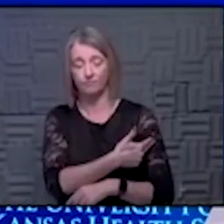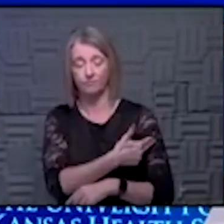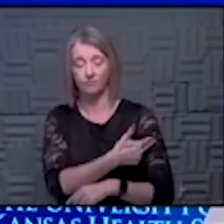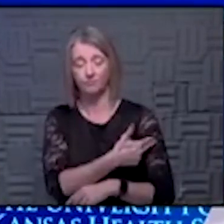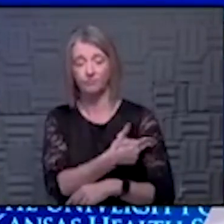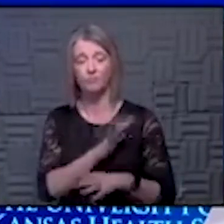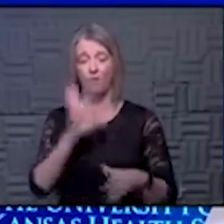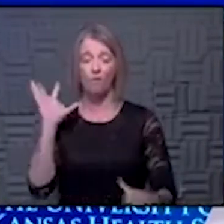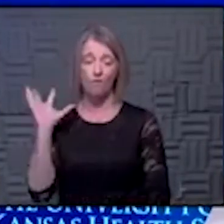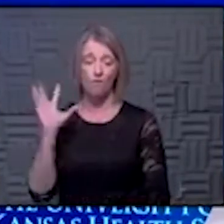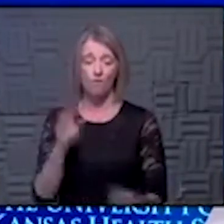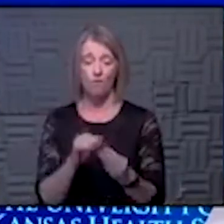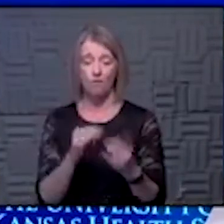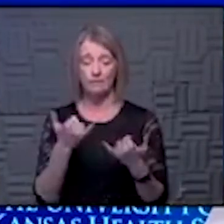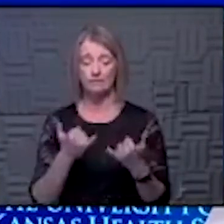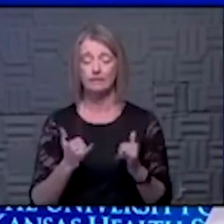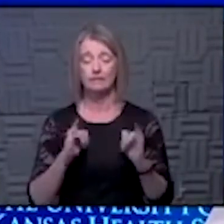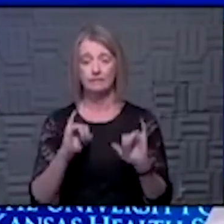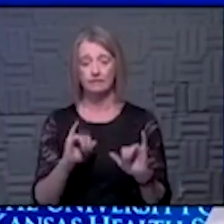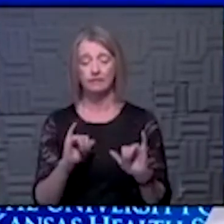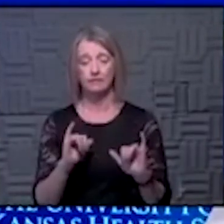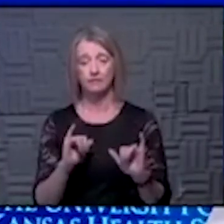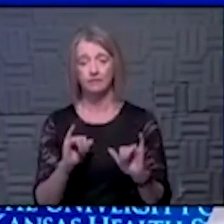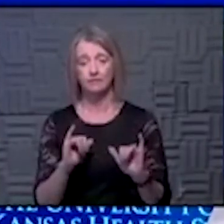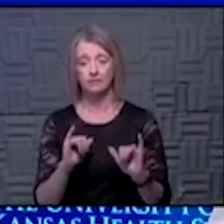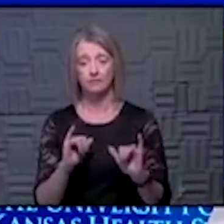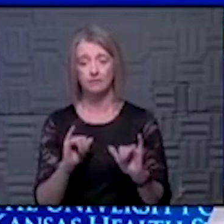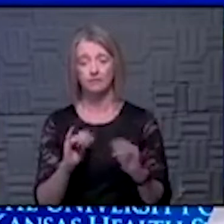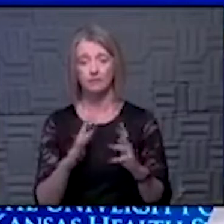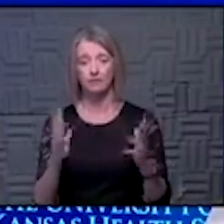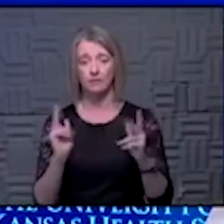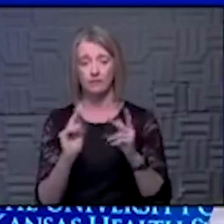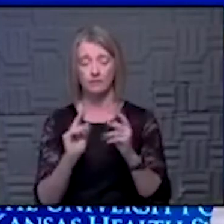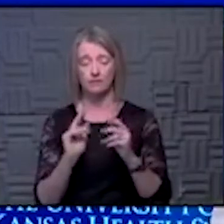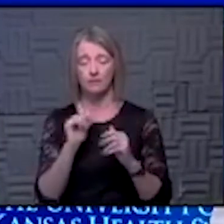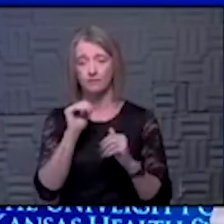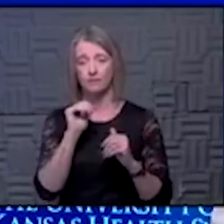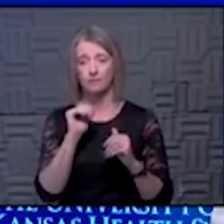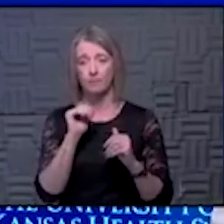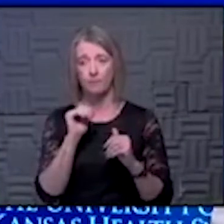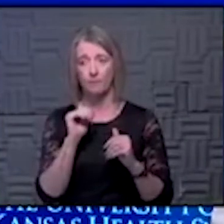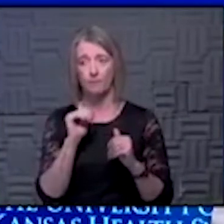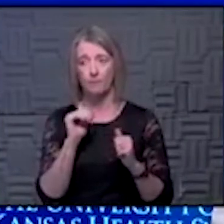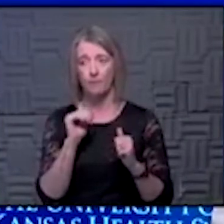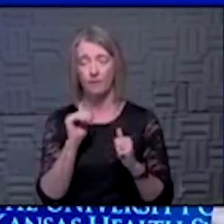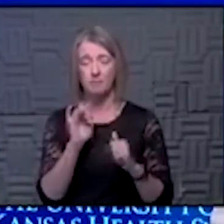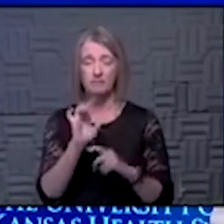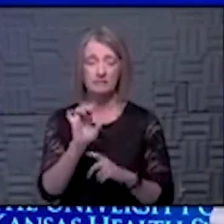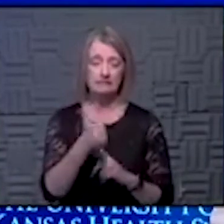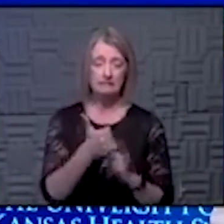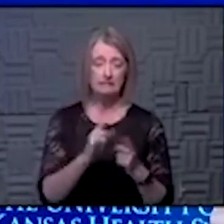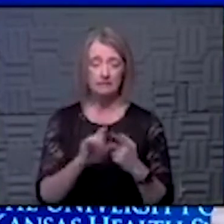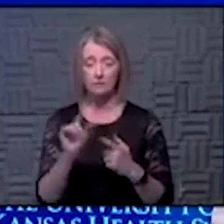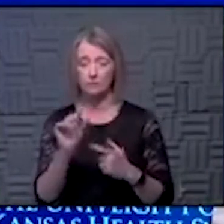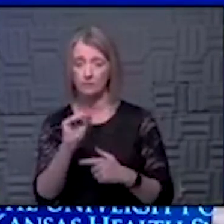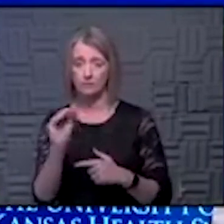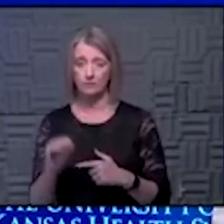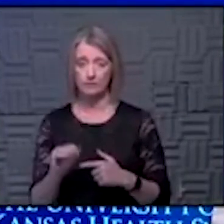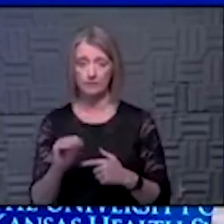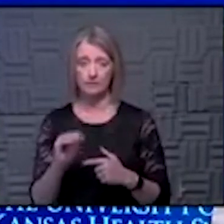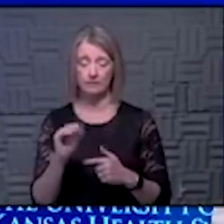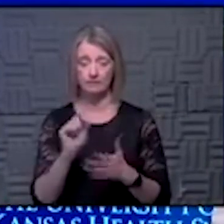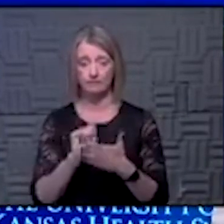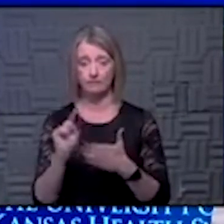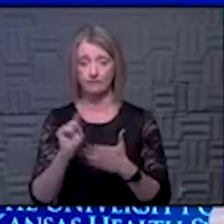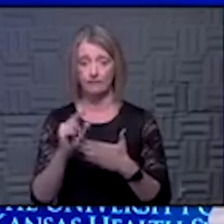And overall, still a significant number, or not insignificant number, maybe 10 to 20% on any